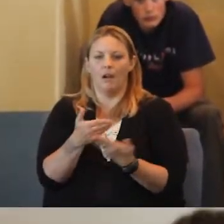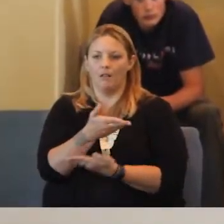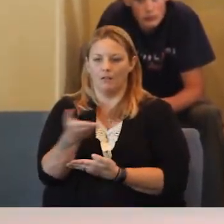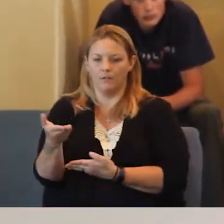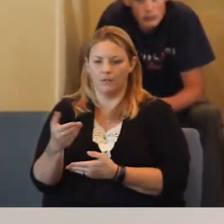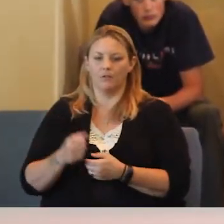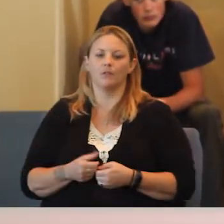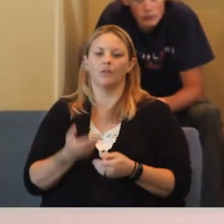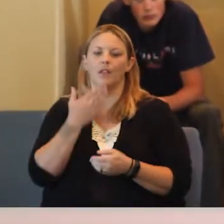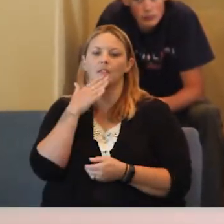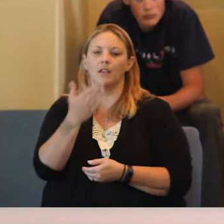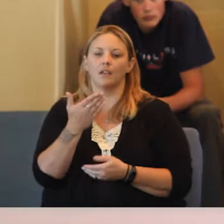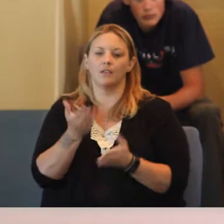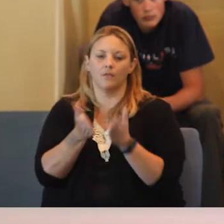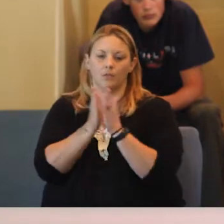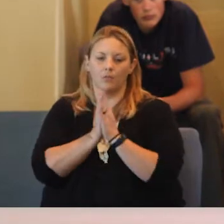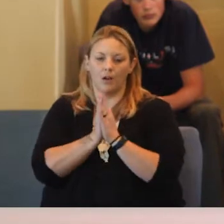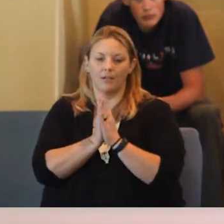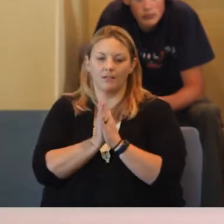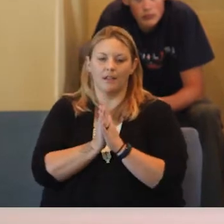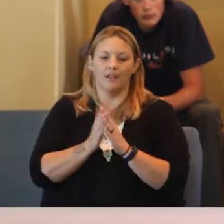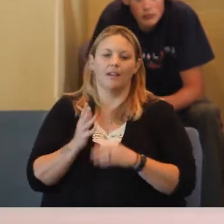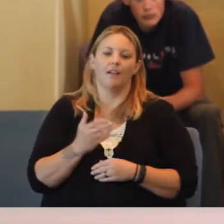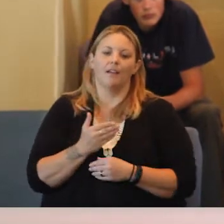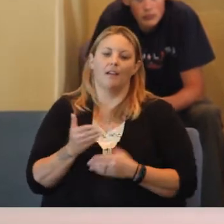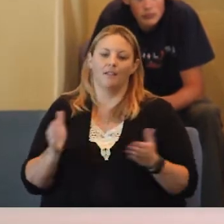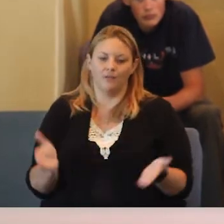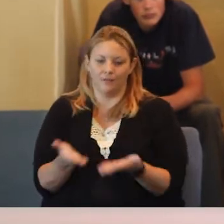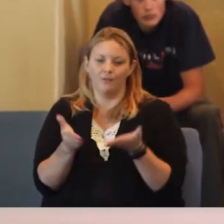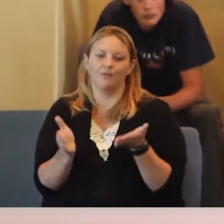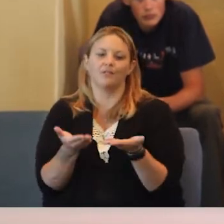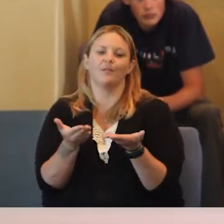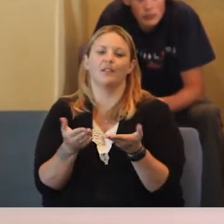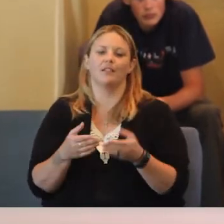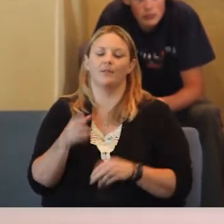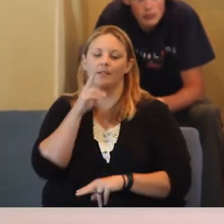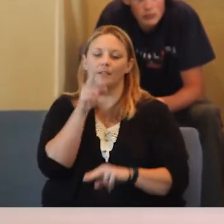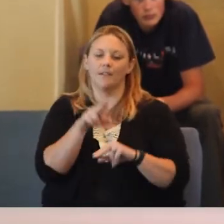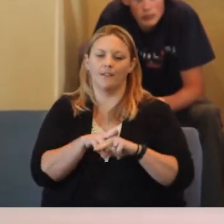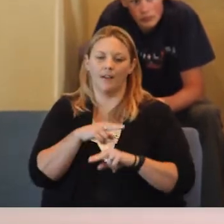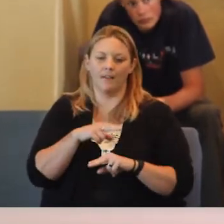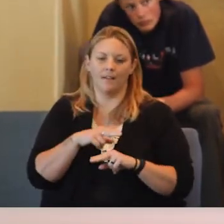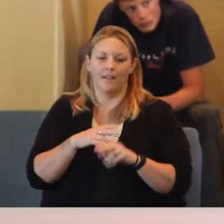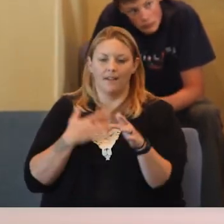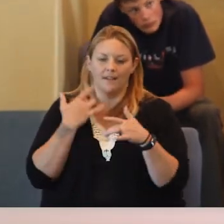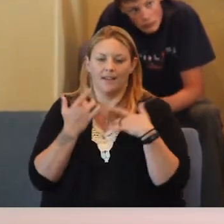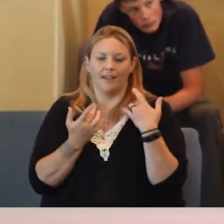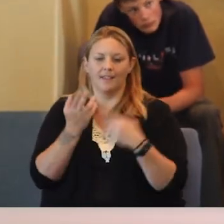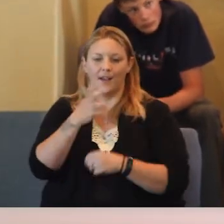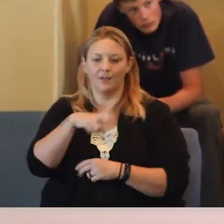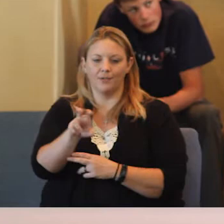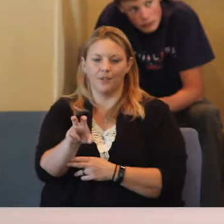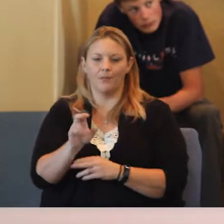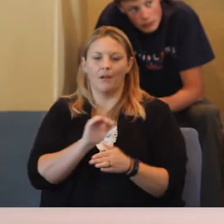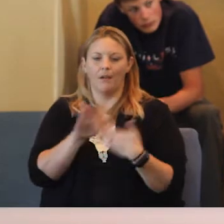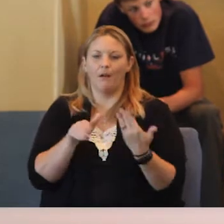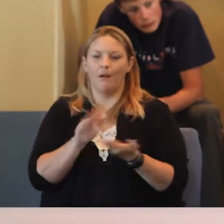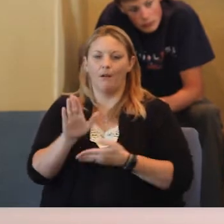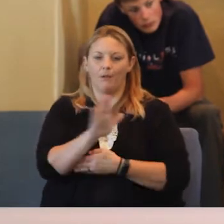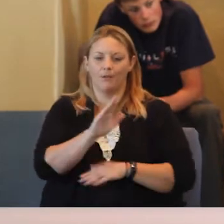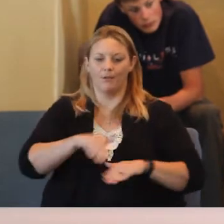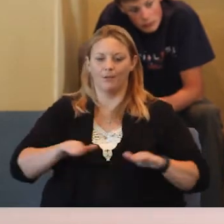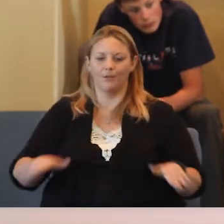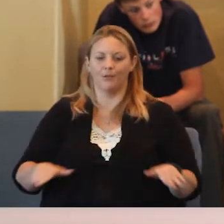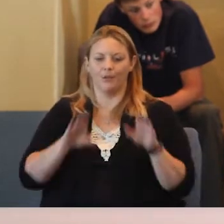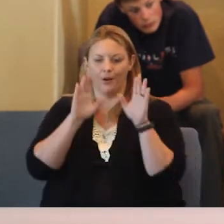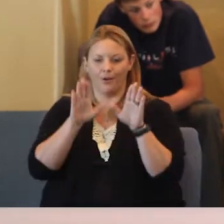be here this morning with all of you. I want to thank you all for your prayers and your ecograms. This was a fun and exciting trip. All your